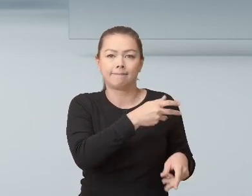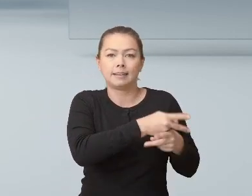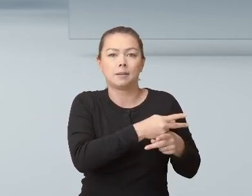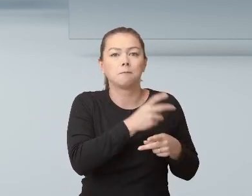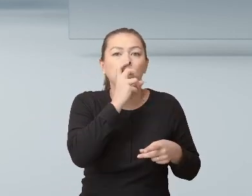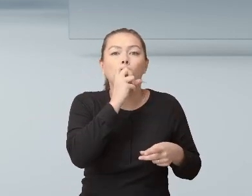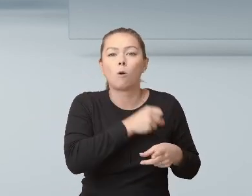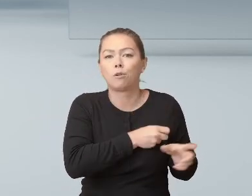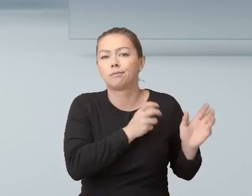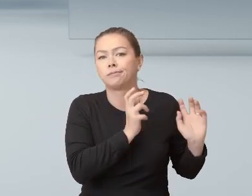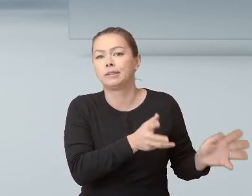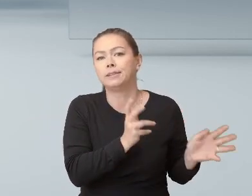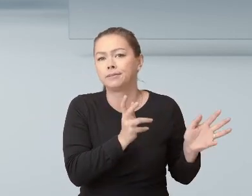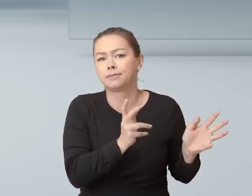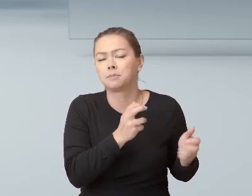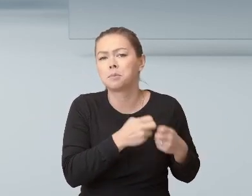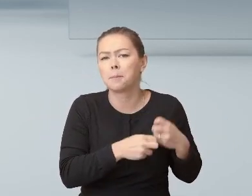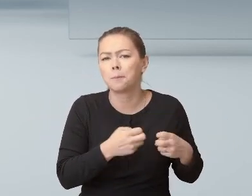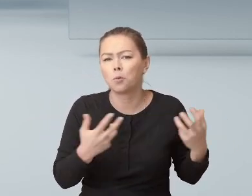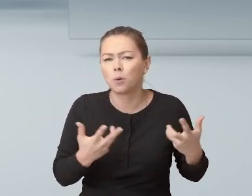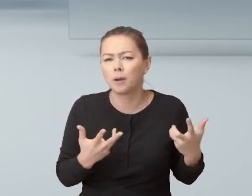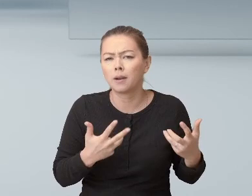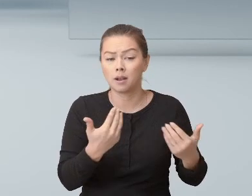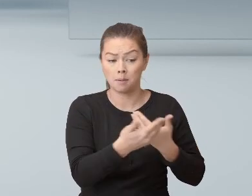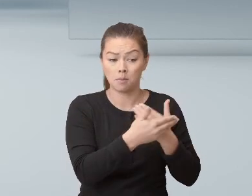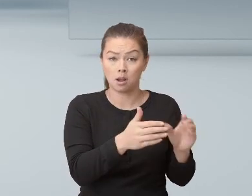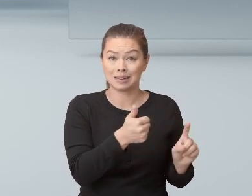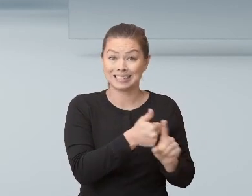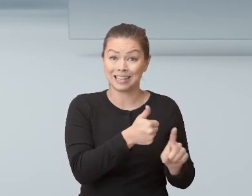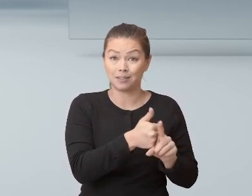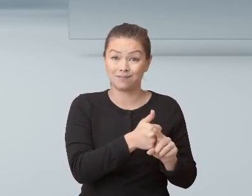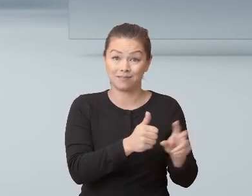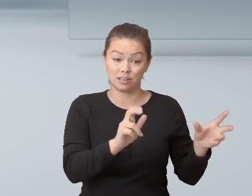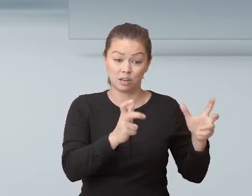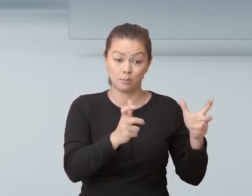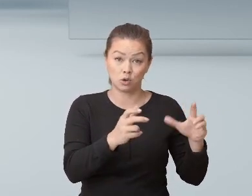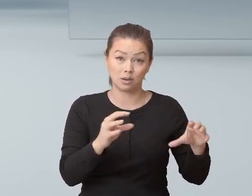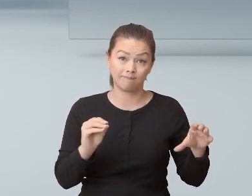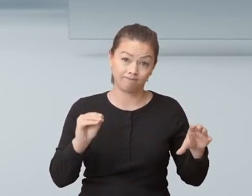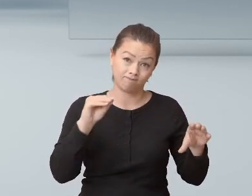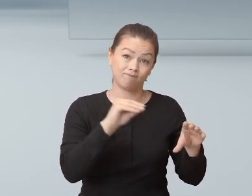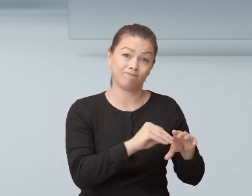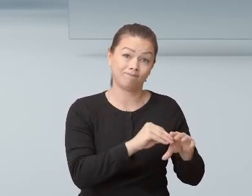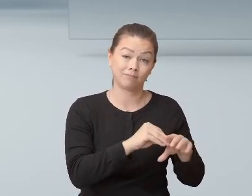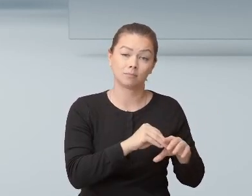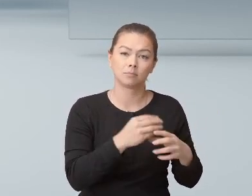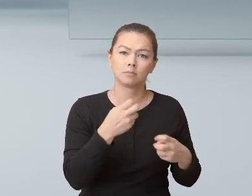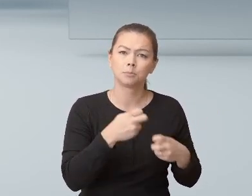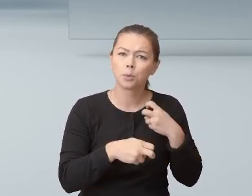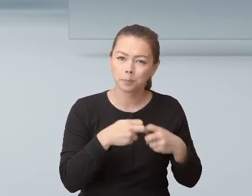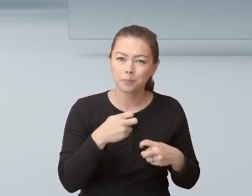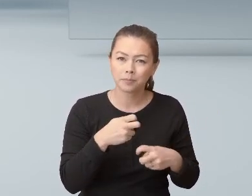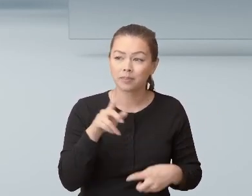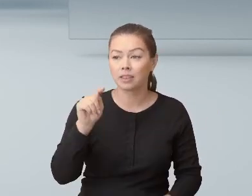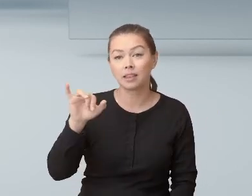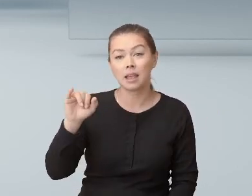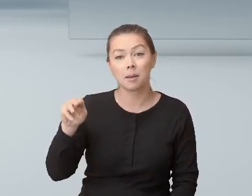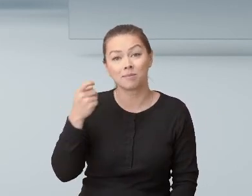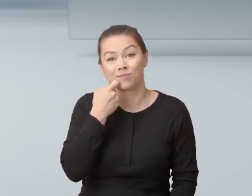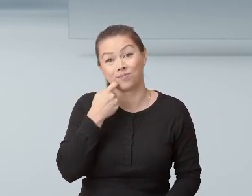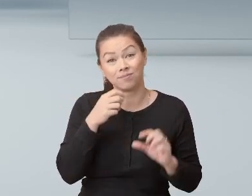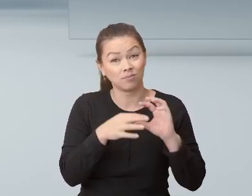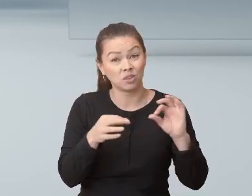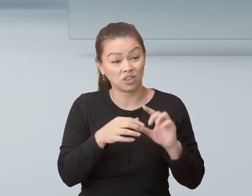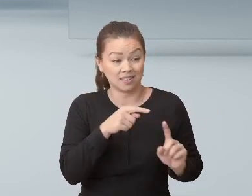first thing is the box itself, the computer that it's sitting in. As Tim was talking about, older software, but there's older